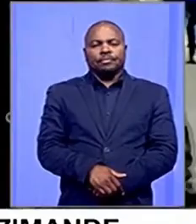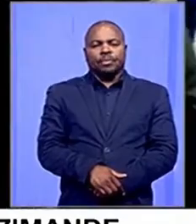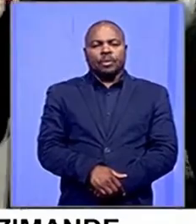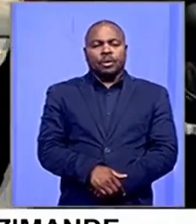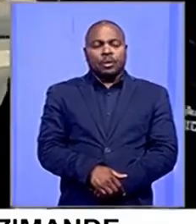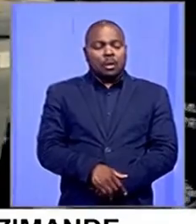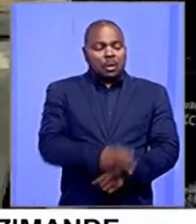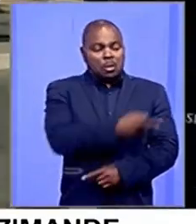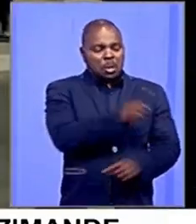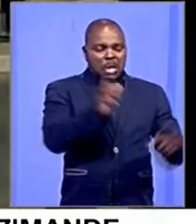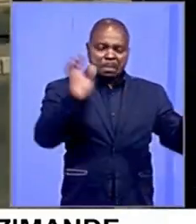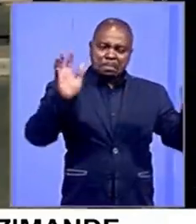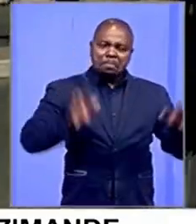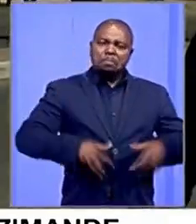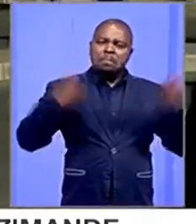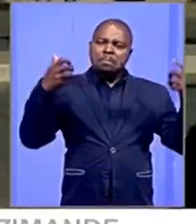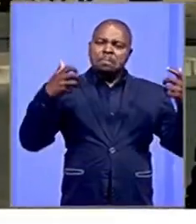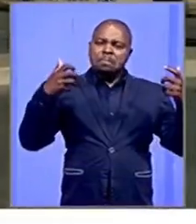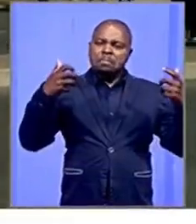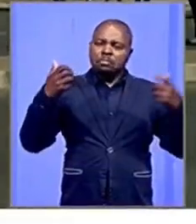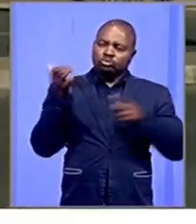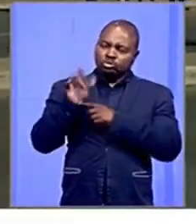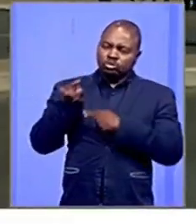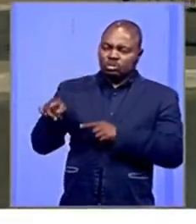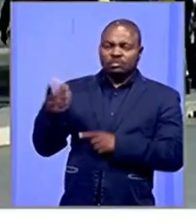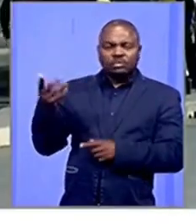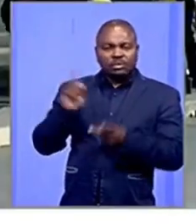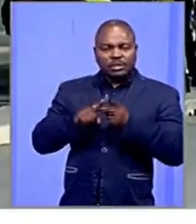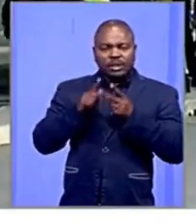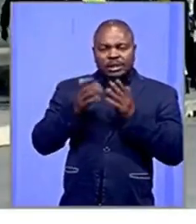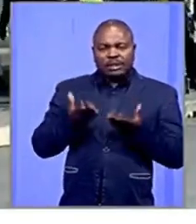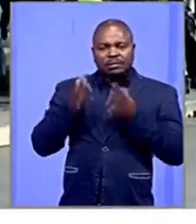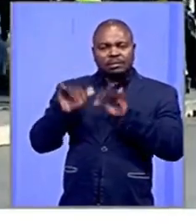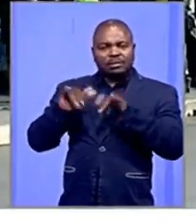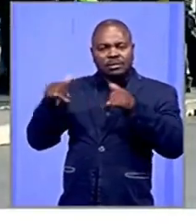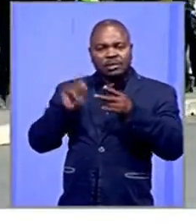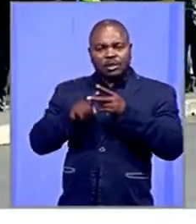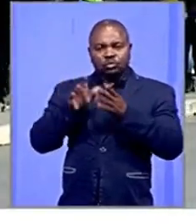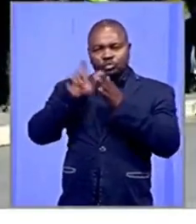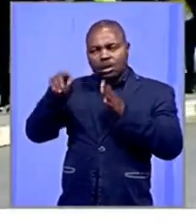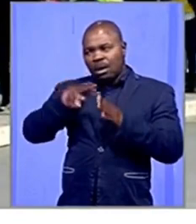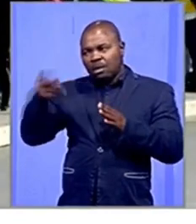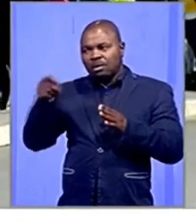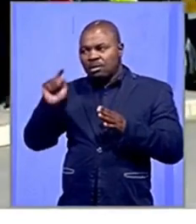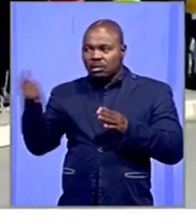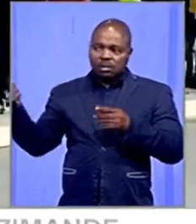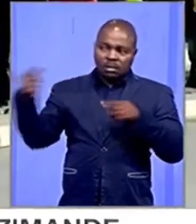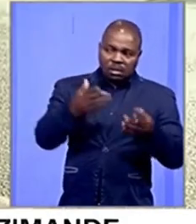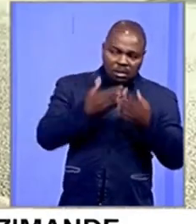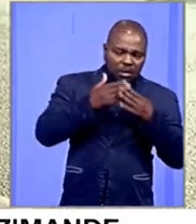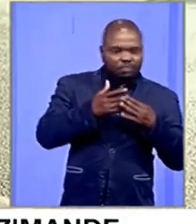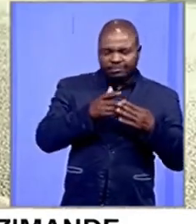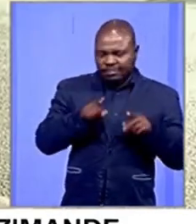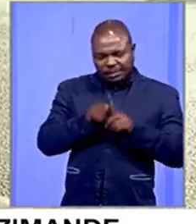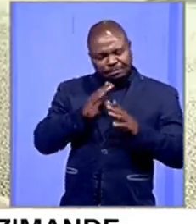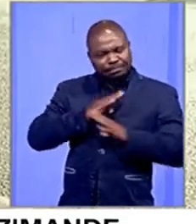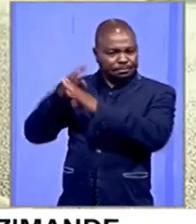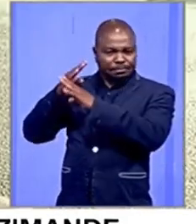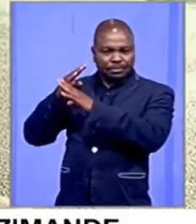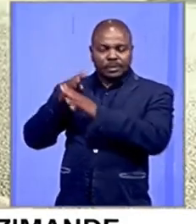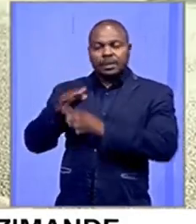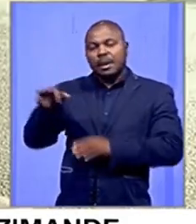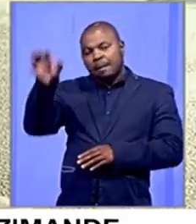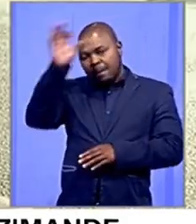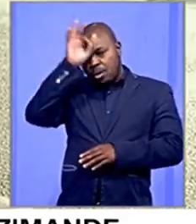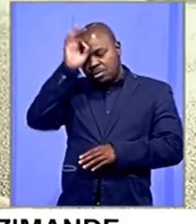Ba supa tšhagalo ya bone go badiri, batlamedi ba ditirelo le baithuti ba bangwe ba batlileng dithutong. Mapodisi